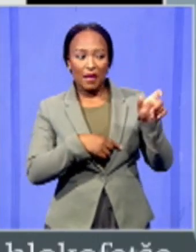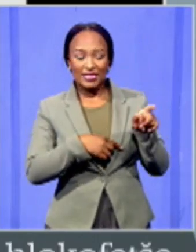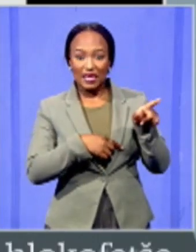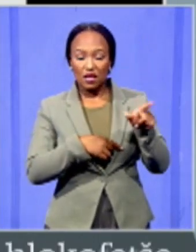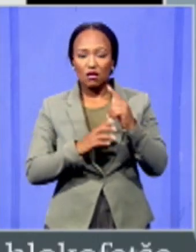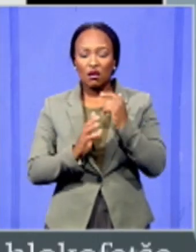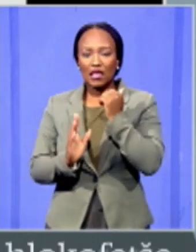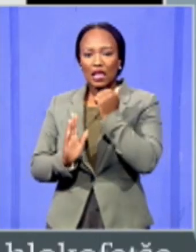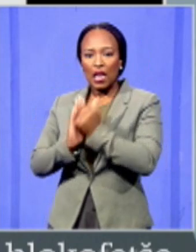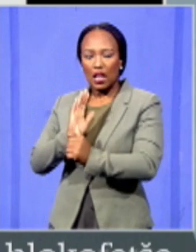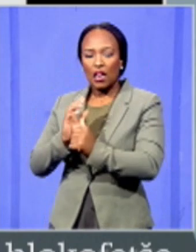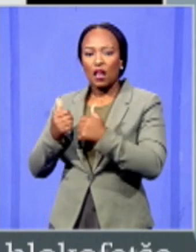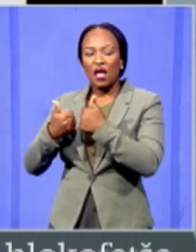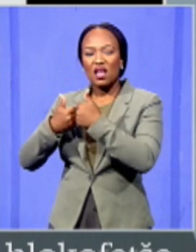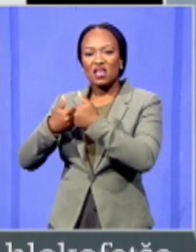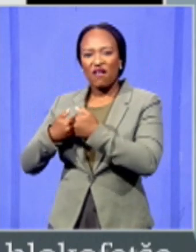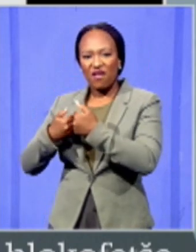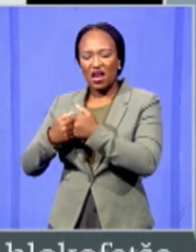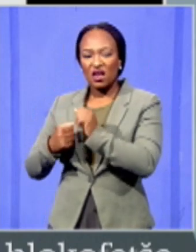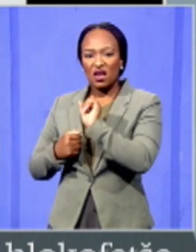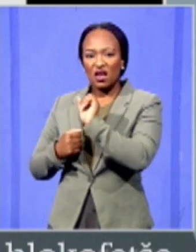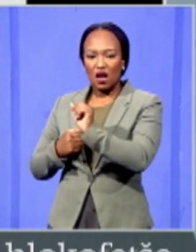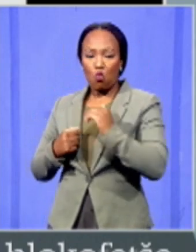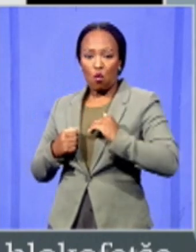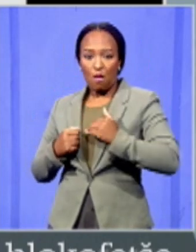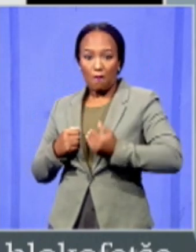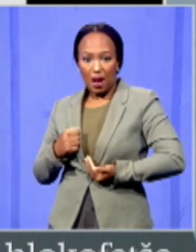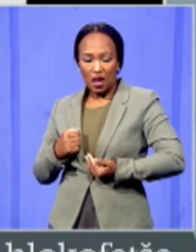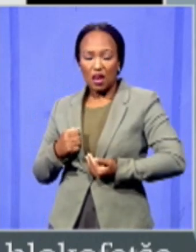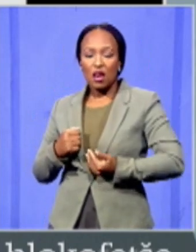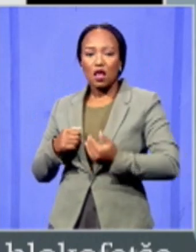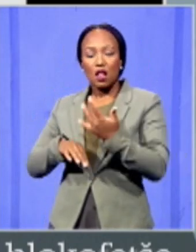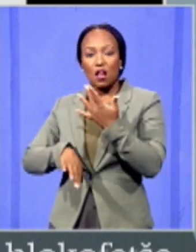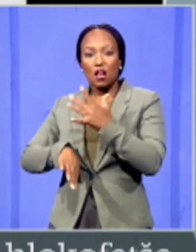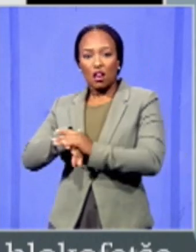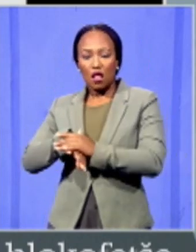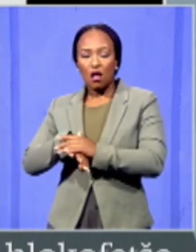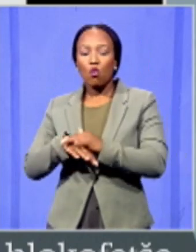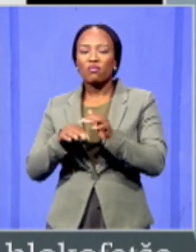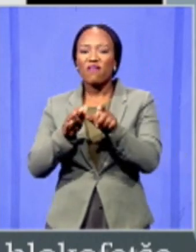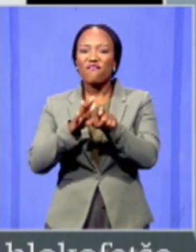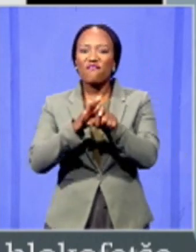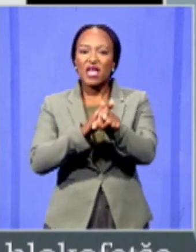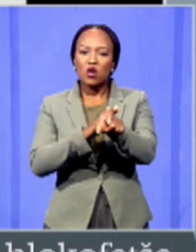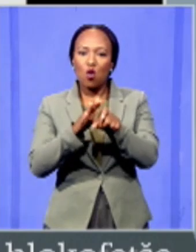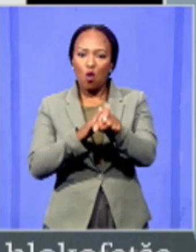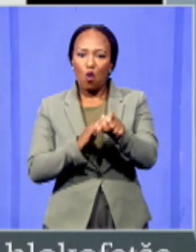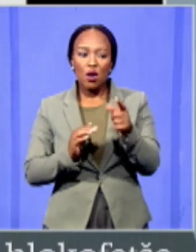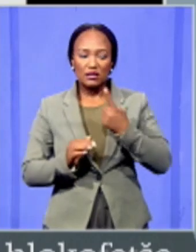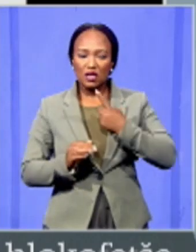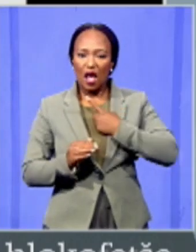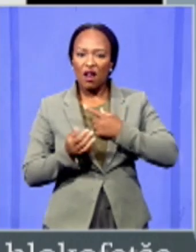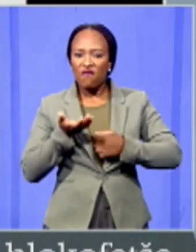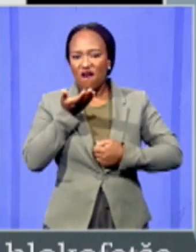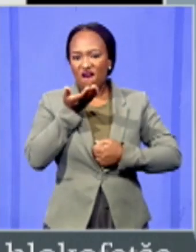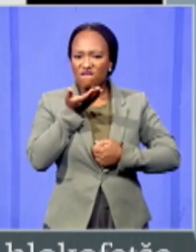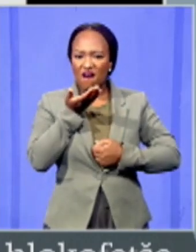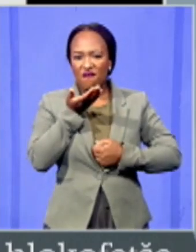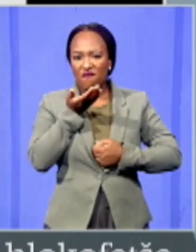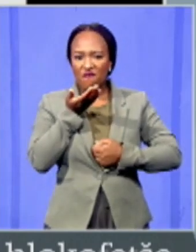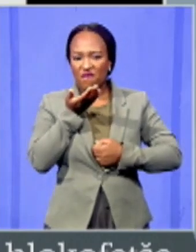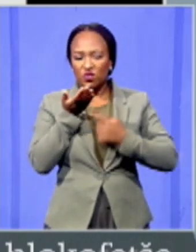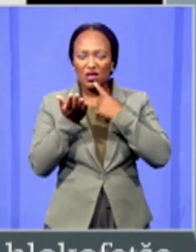girlfriend, and then later on she was found killed. And with his confession on the video that he posted all